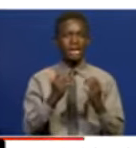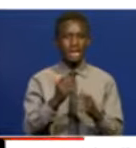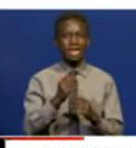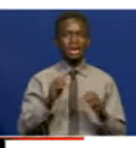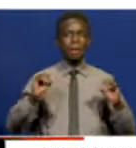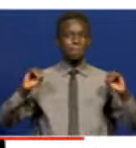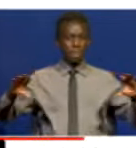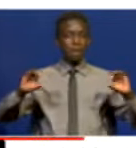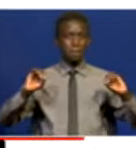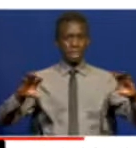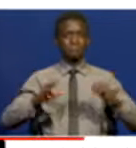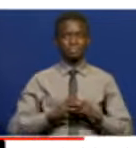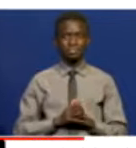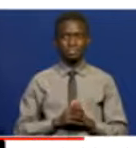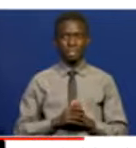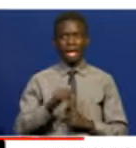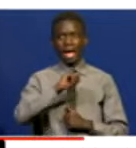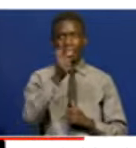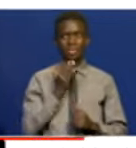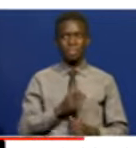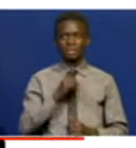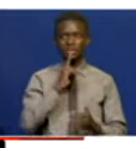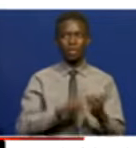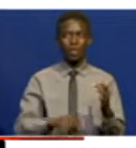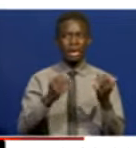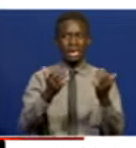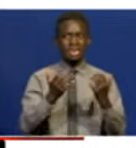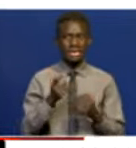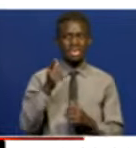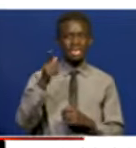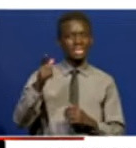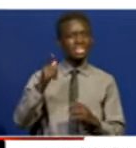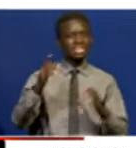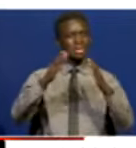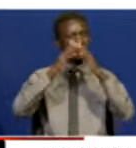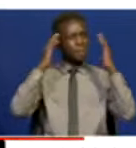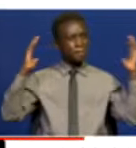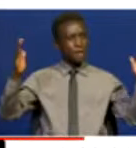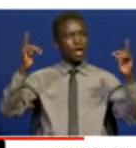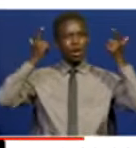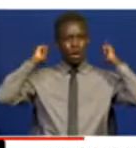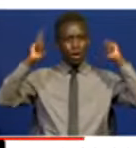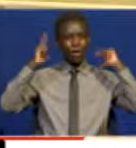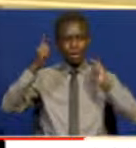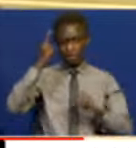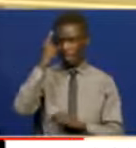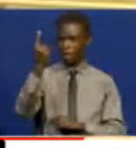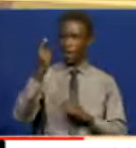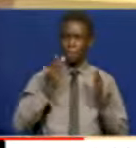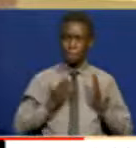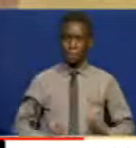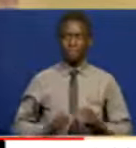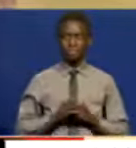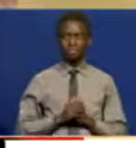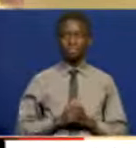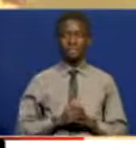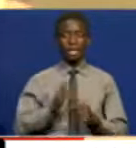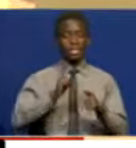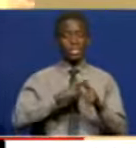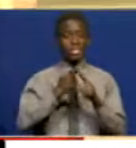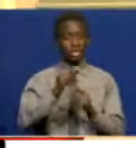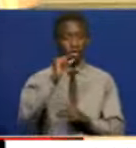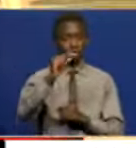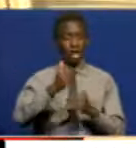Thiaka, "Did they need that huge Mariamu for one guy? It seems so, Thiaka." But shortly